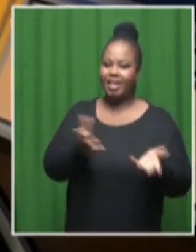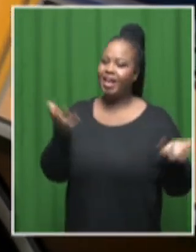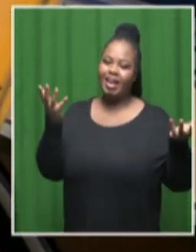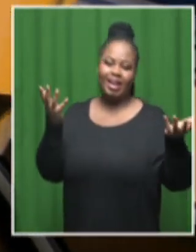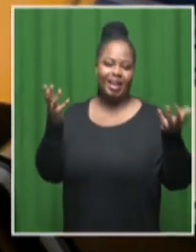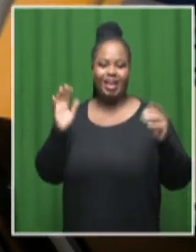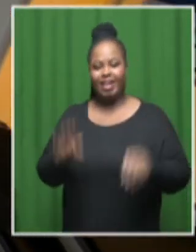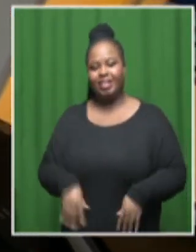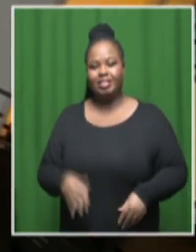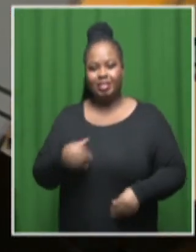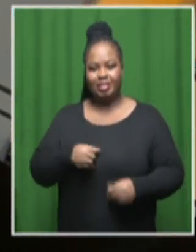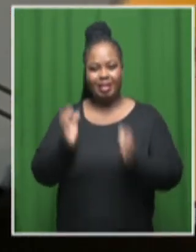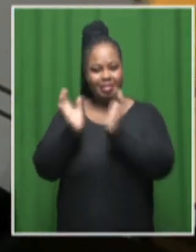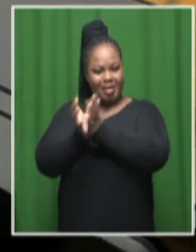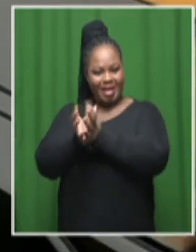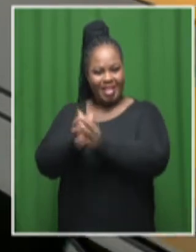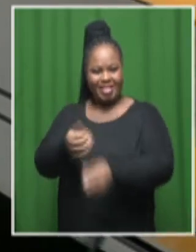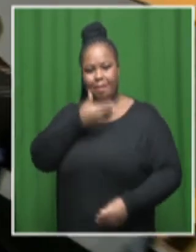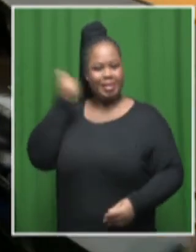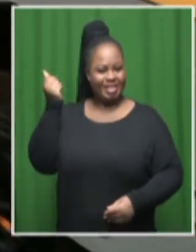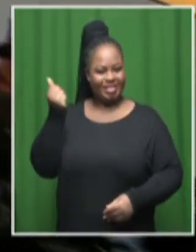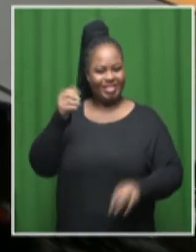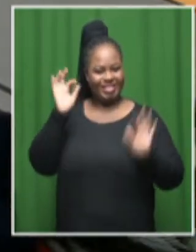no idea, but one of the best. Can